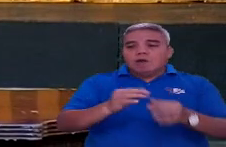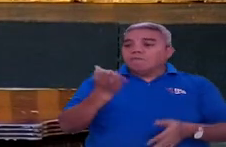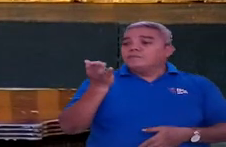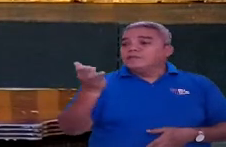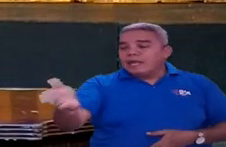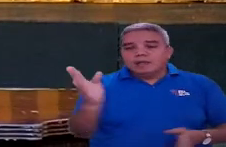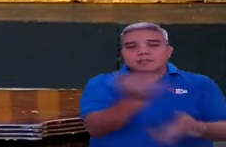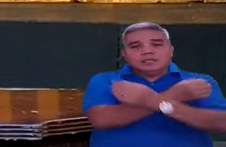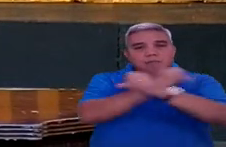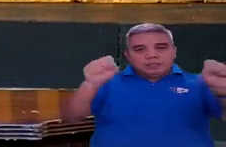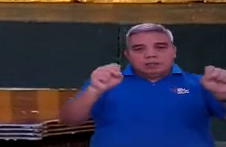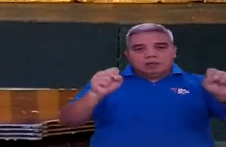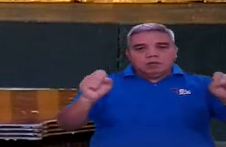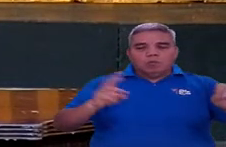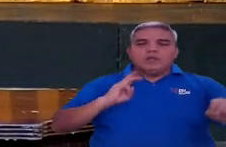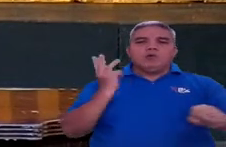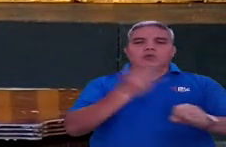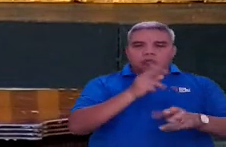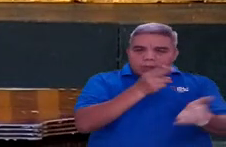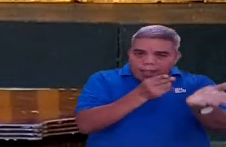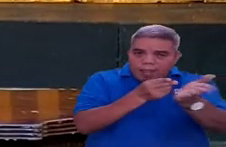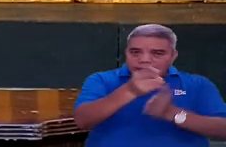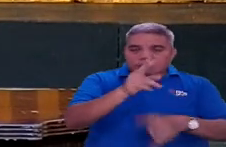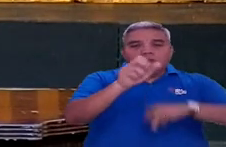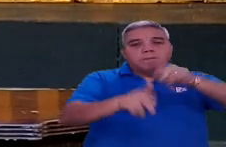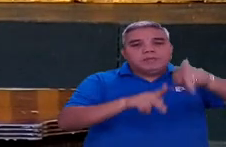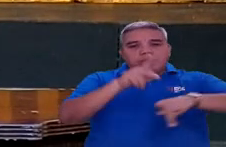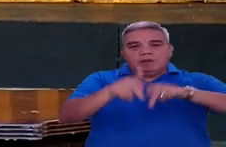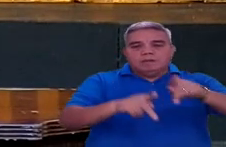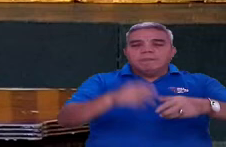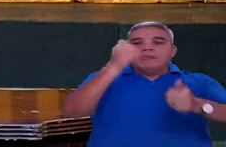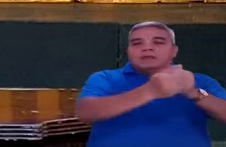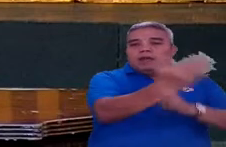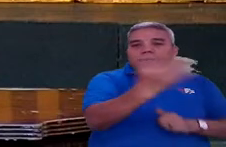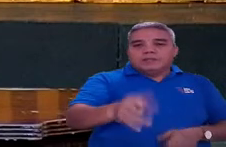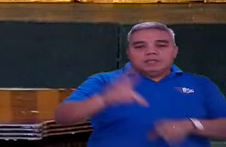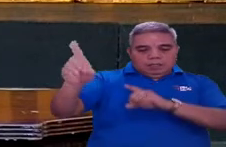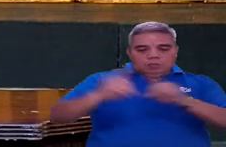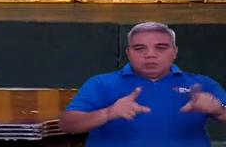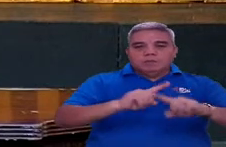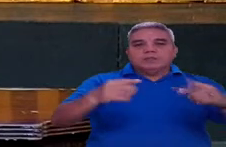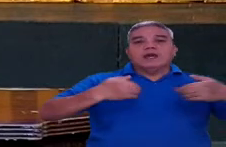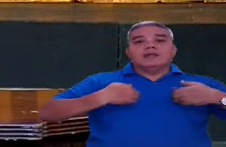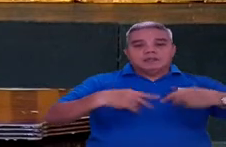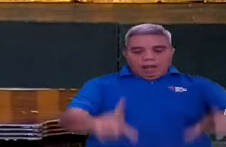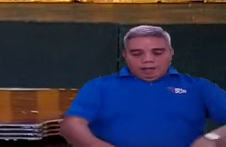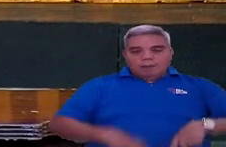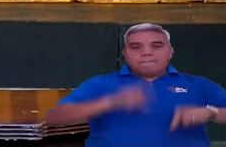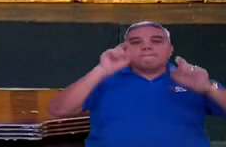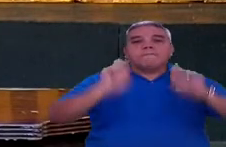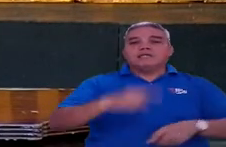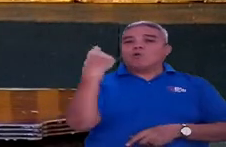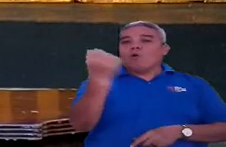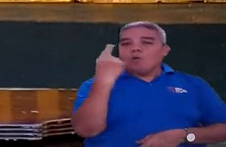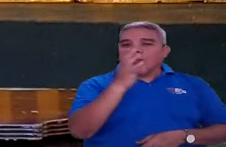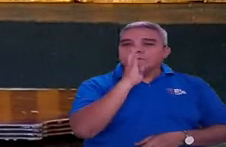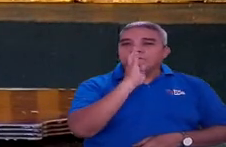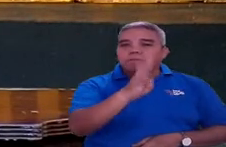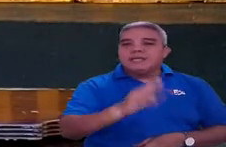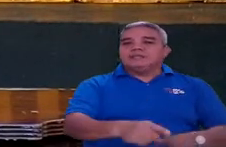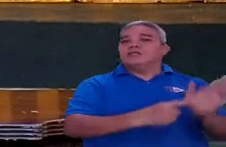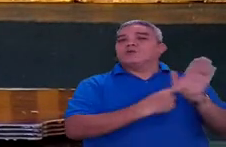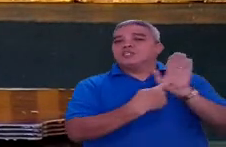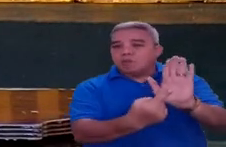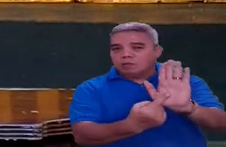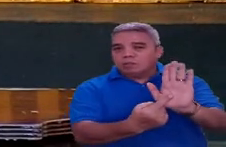their salvation. We have to be honest with people. Everything that we do in a Christian life must always be the